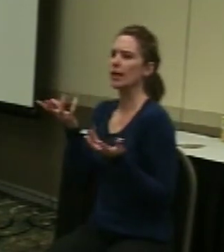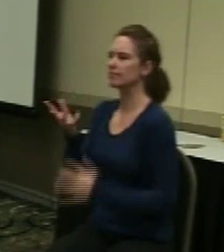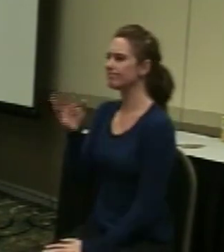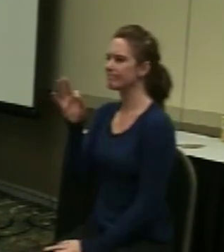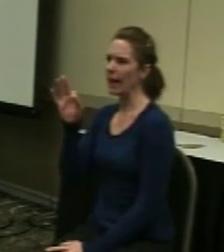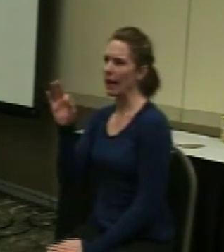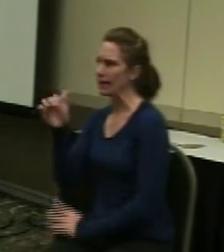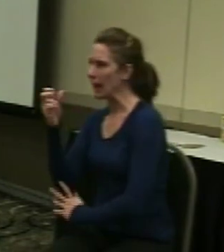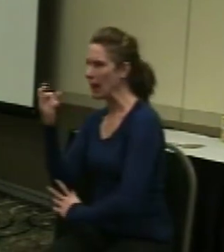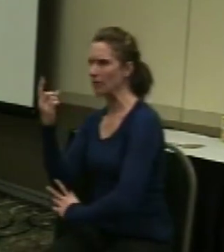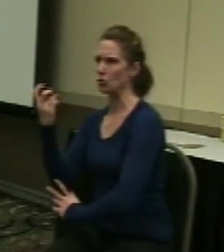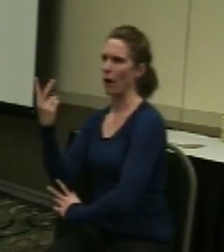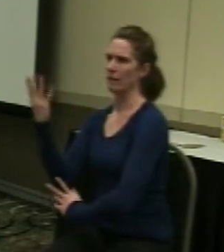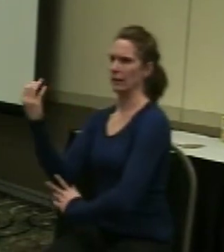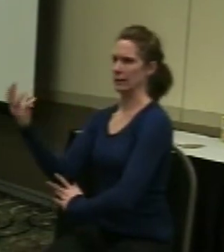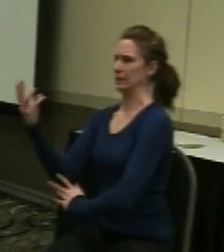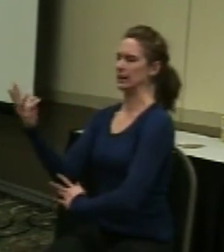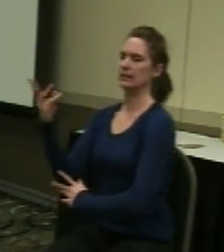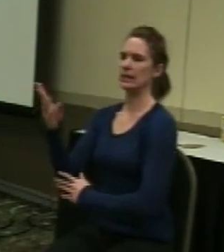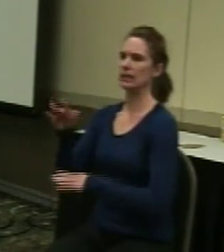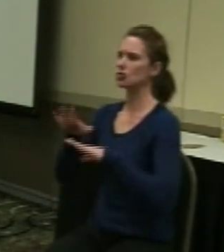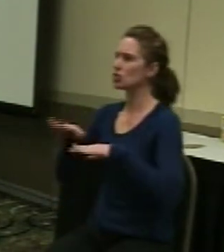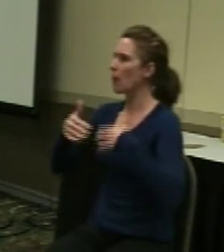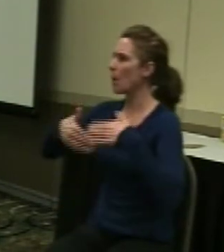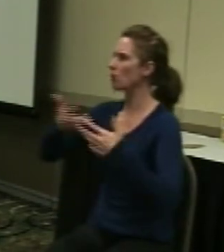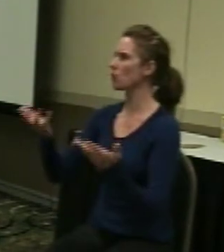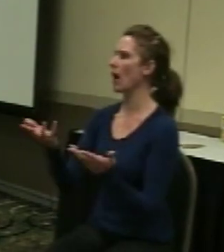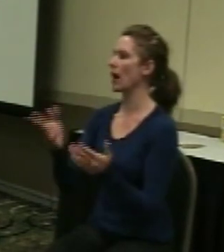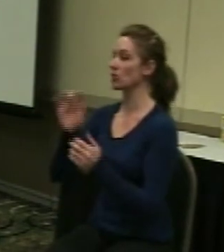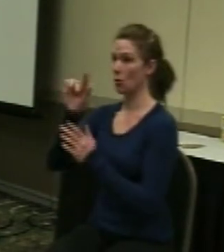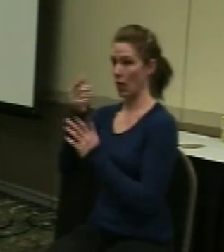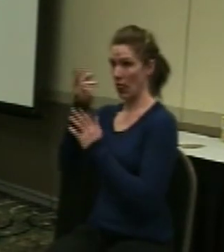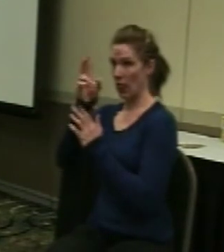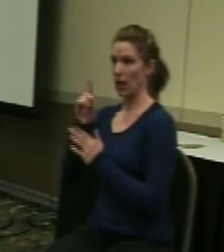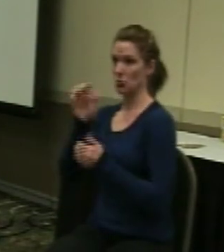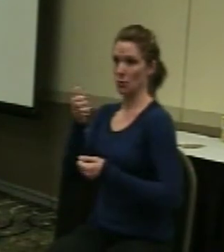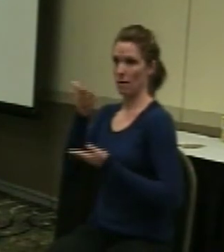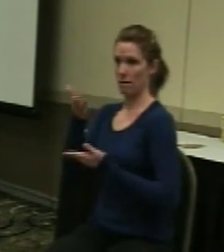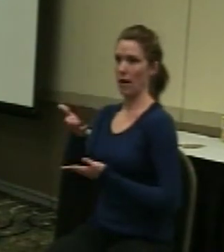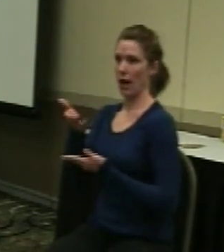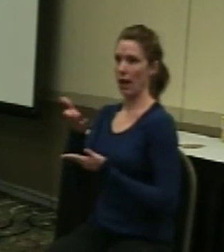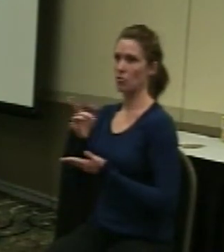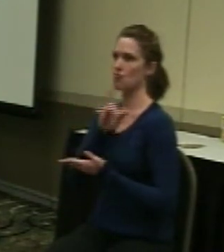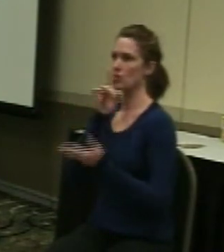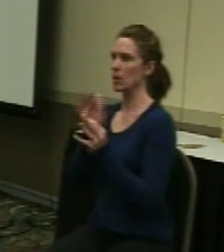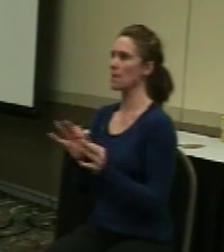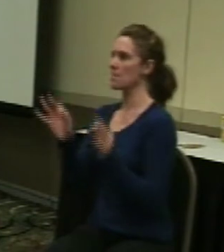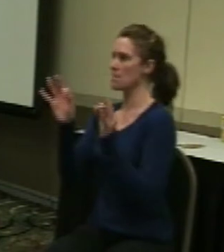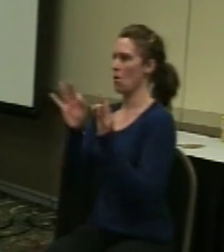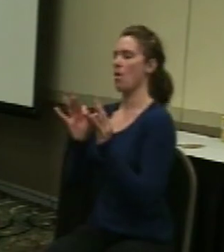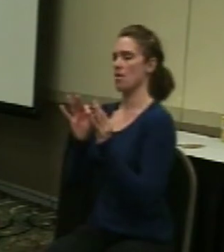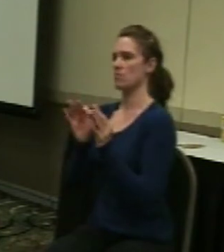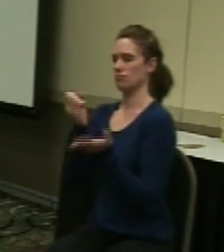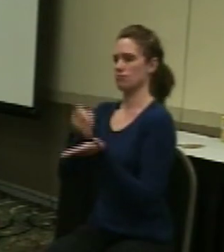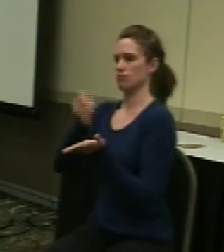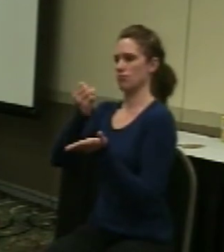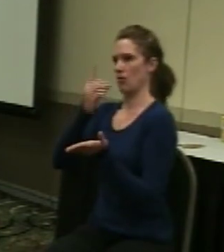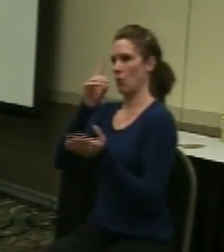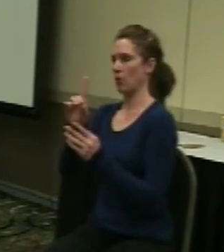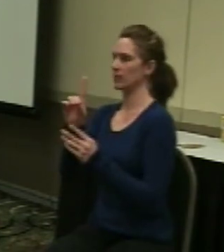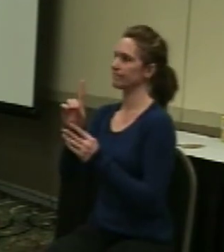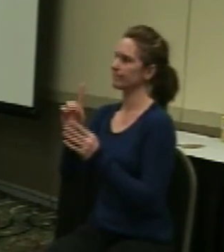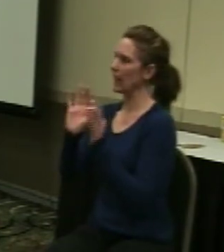right? So a legend will provide essential context for data interpretation and